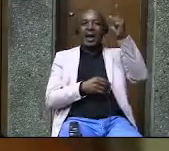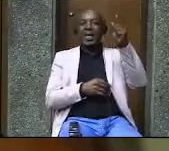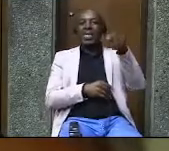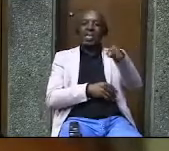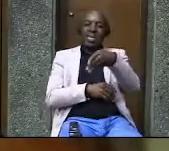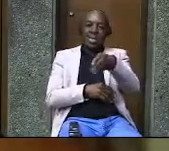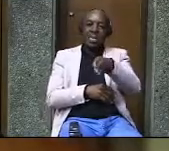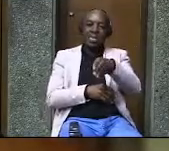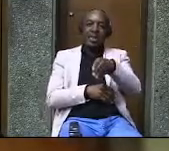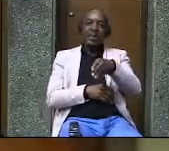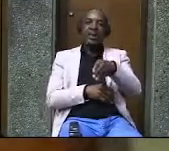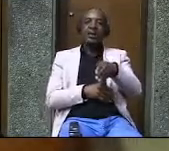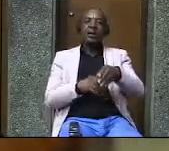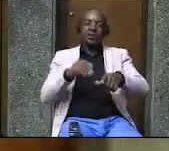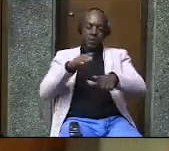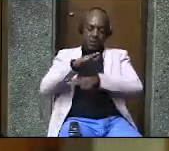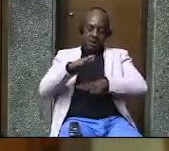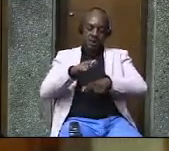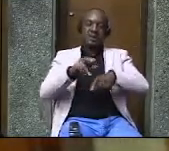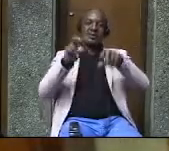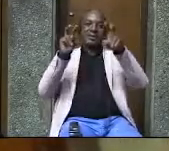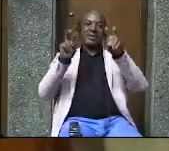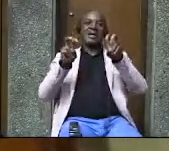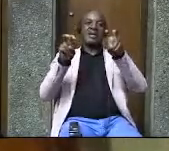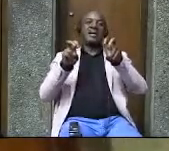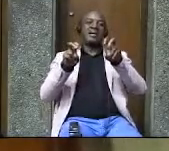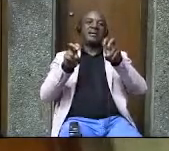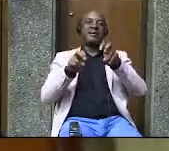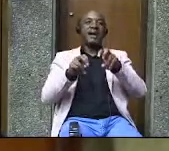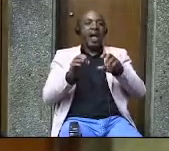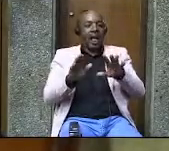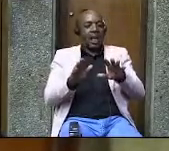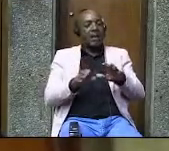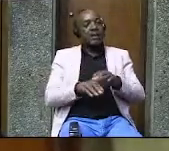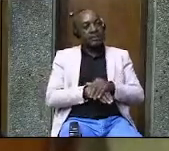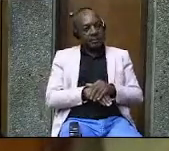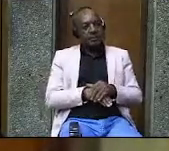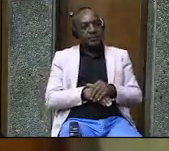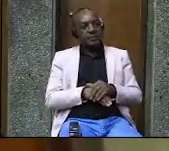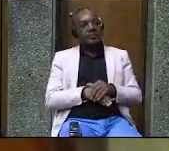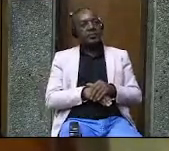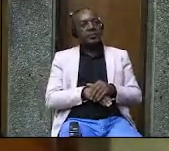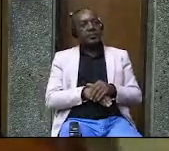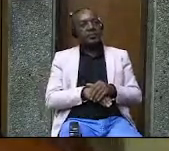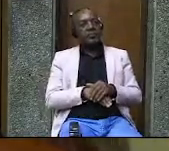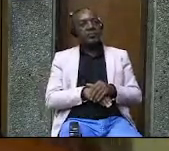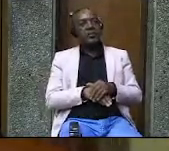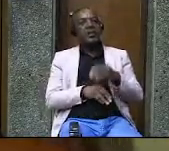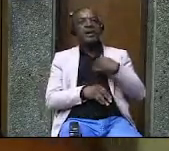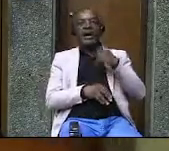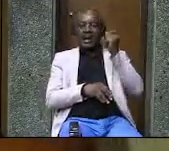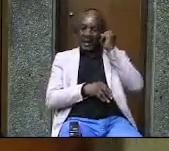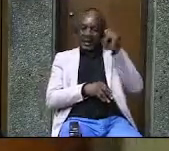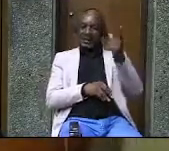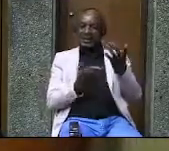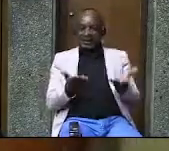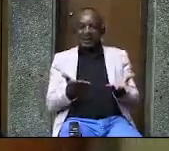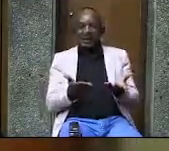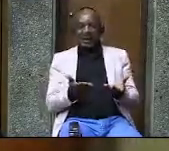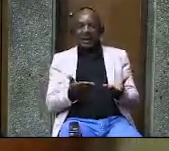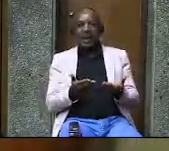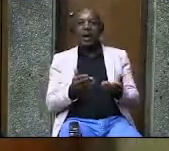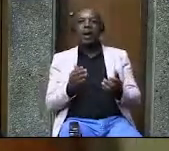the land that they have as the municipality. Chair, I also understand that, the bill has